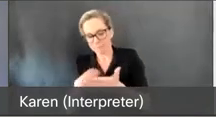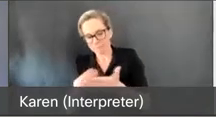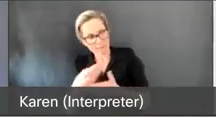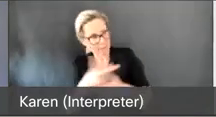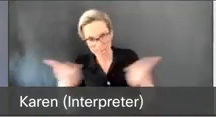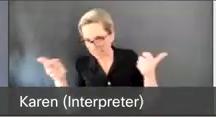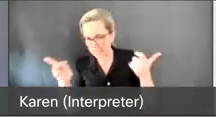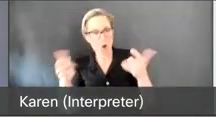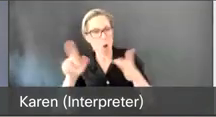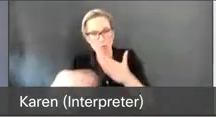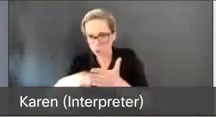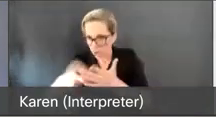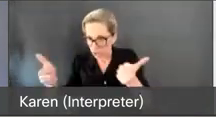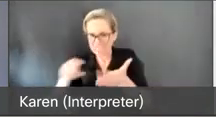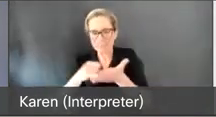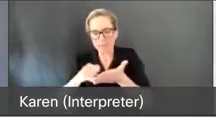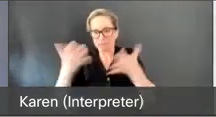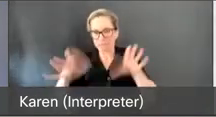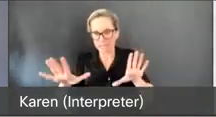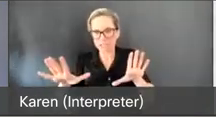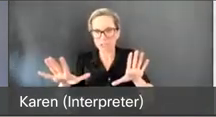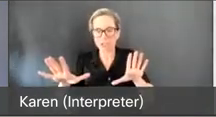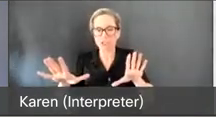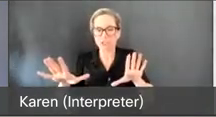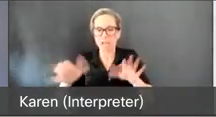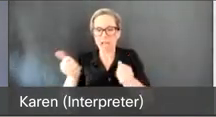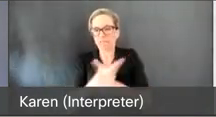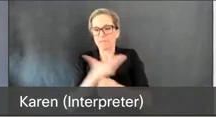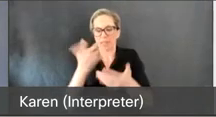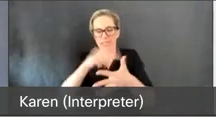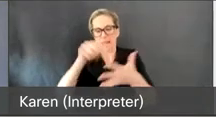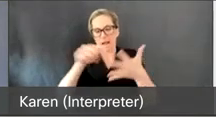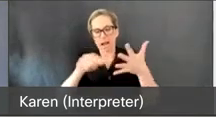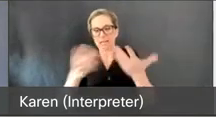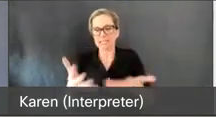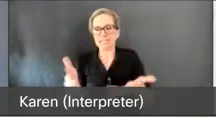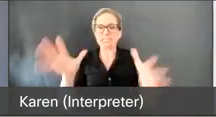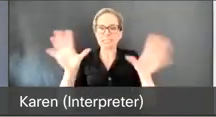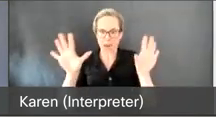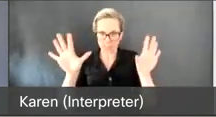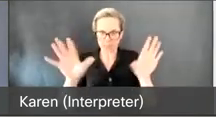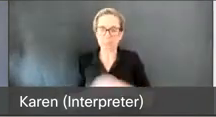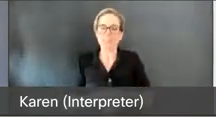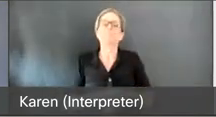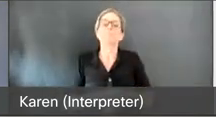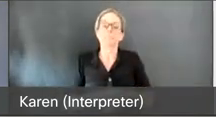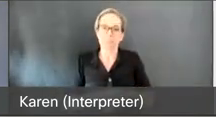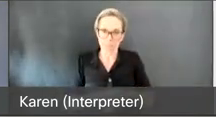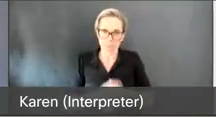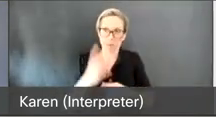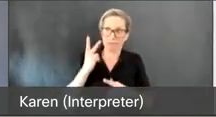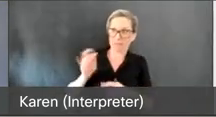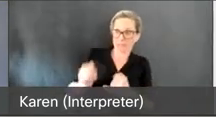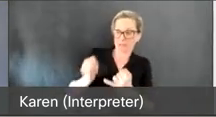past inspection, and your punch list is done. We have had instances where that final payment has